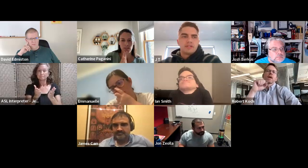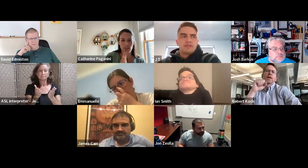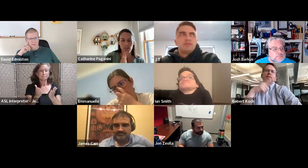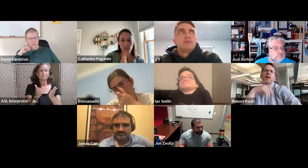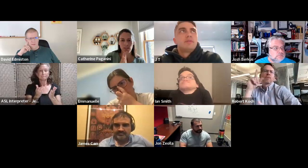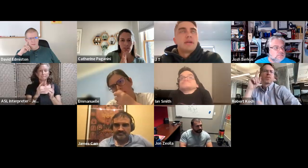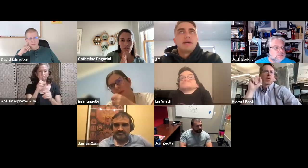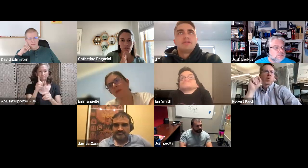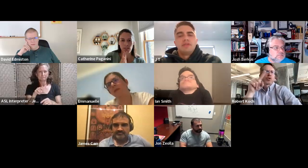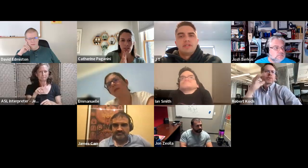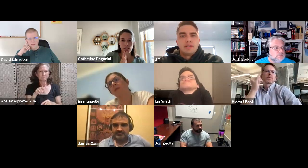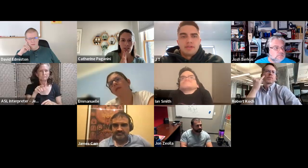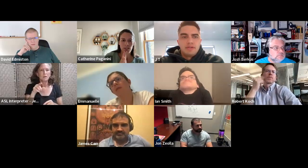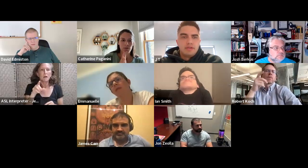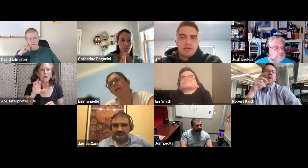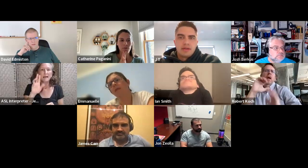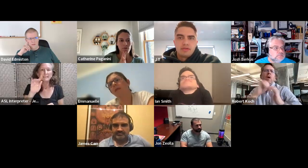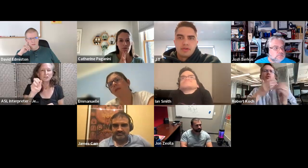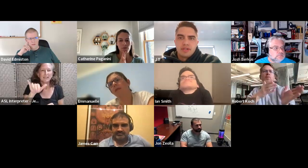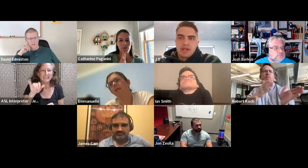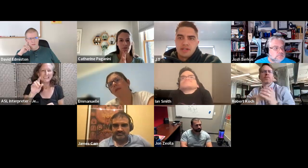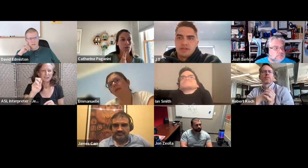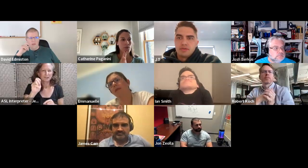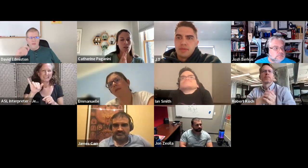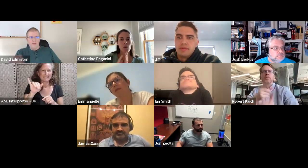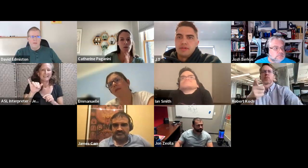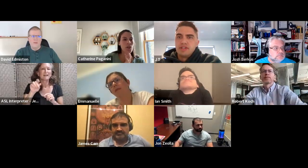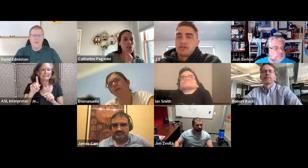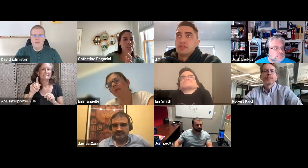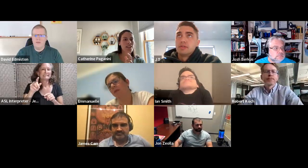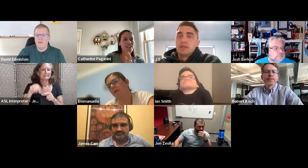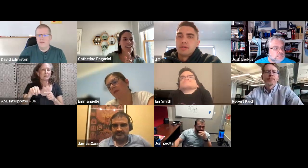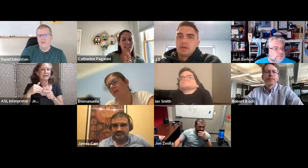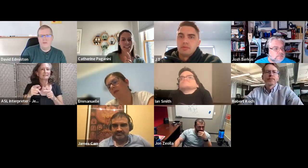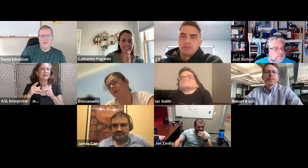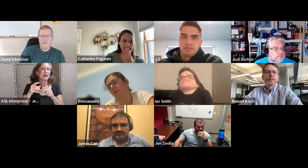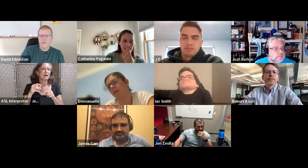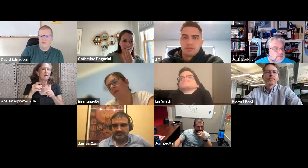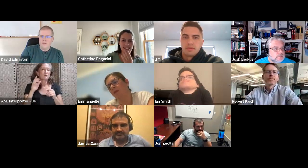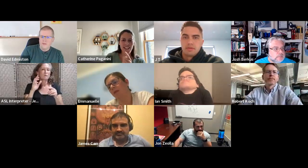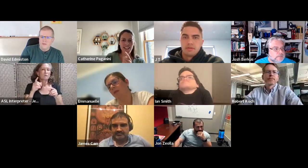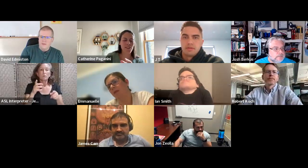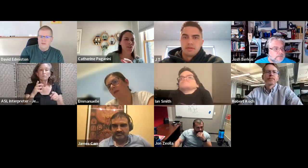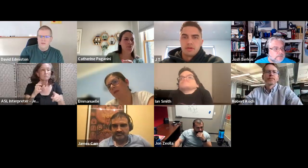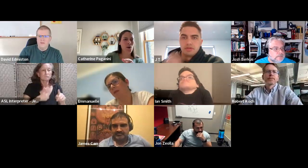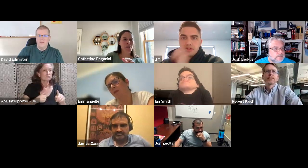Yeah, just in regard to reaching out to other organizations or people in general.